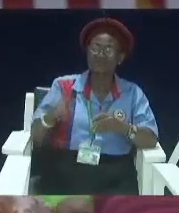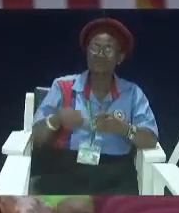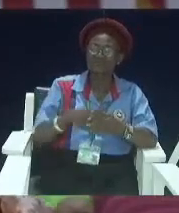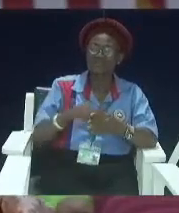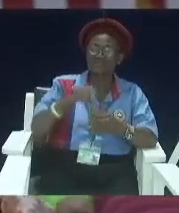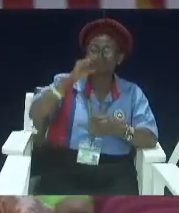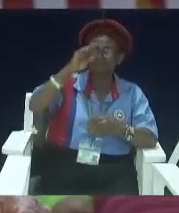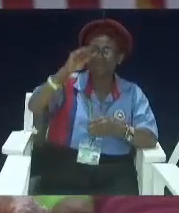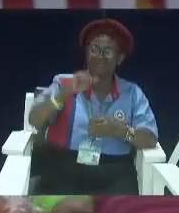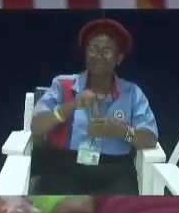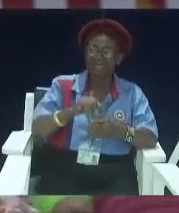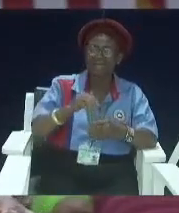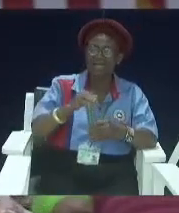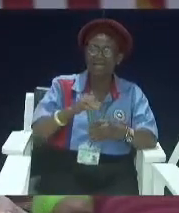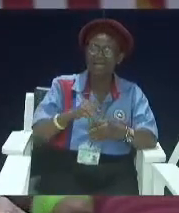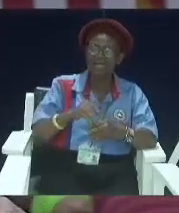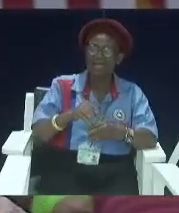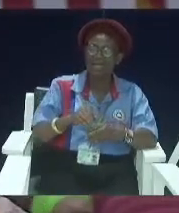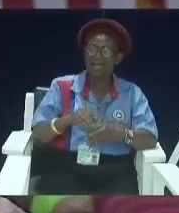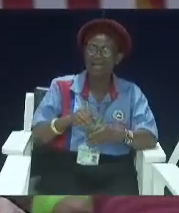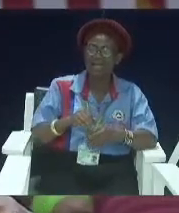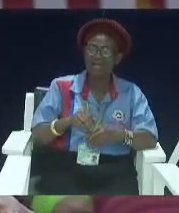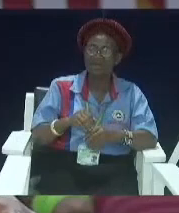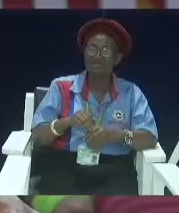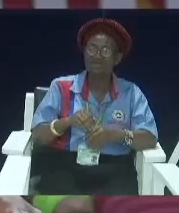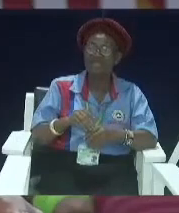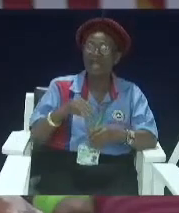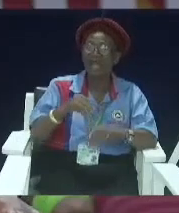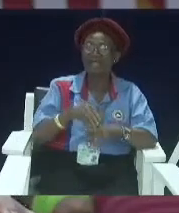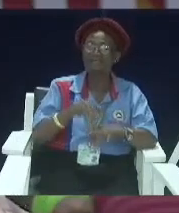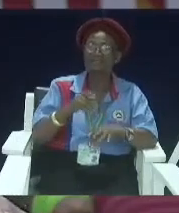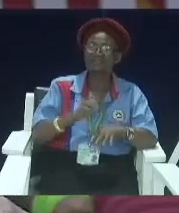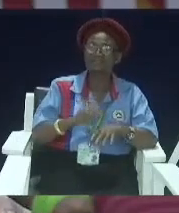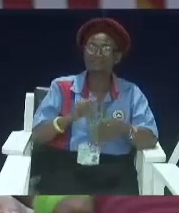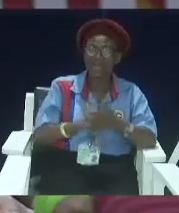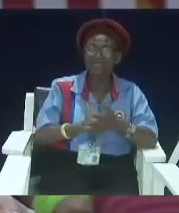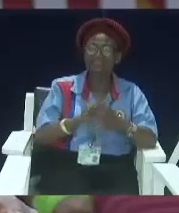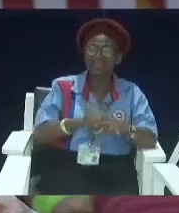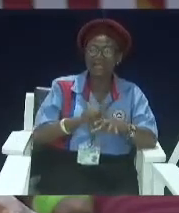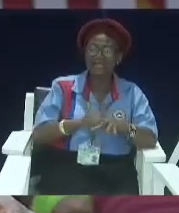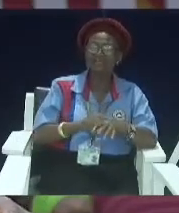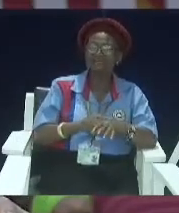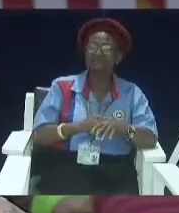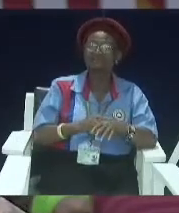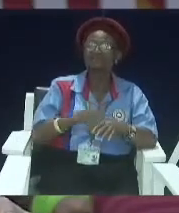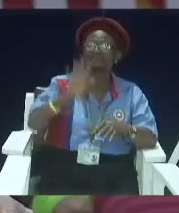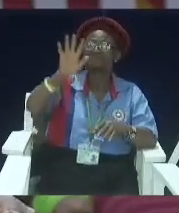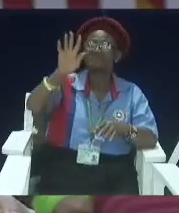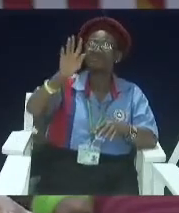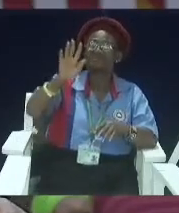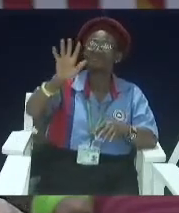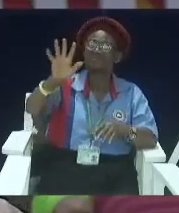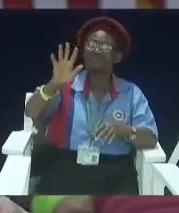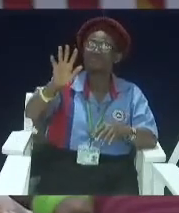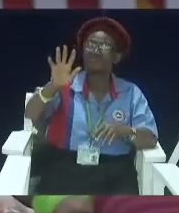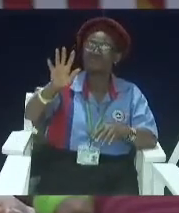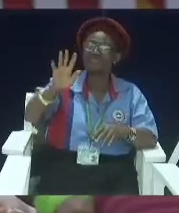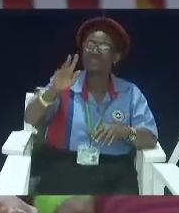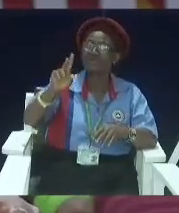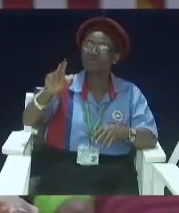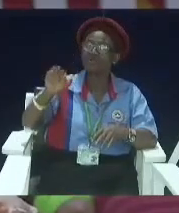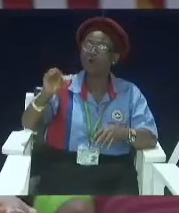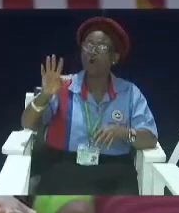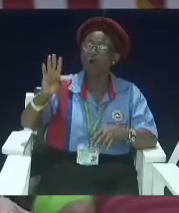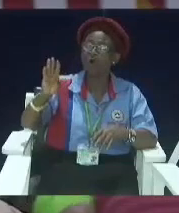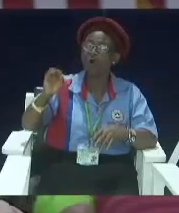At that time, 50 kobo was big money. It'd probably be about 500 naira or